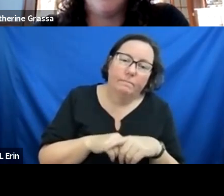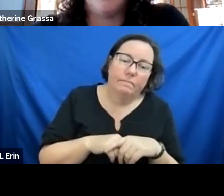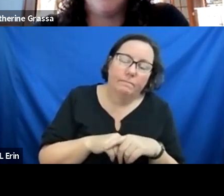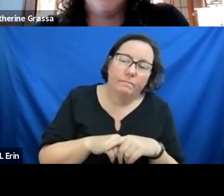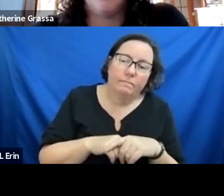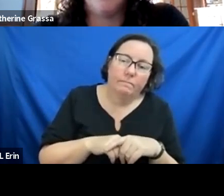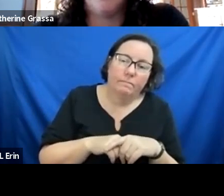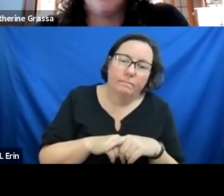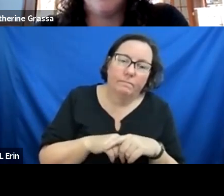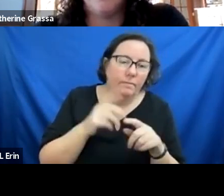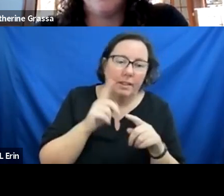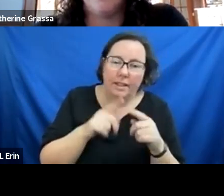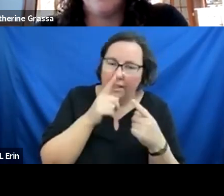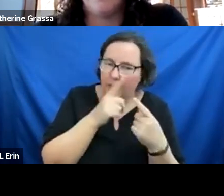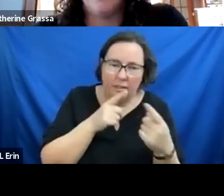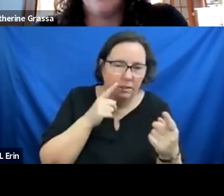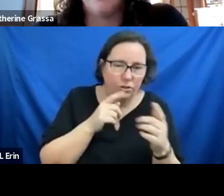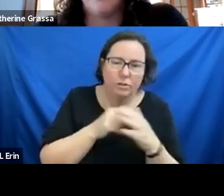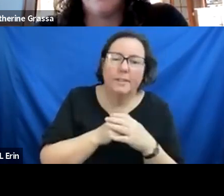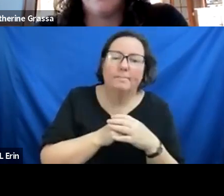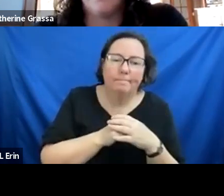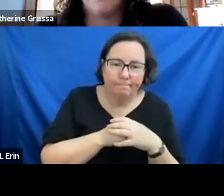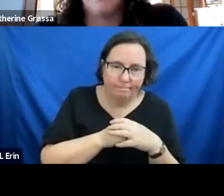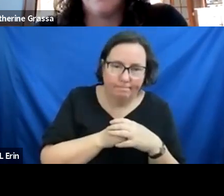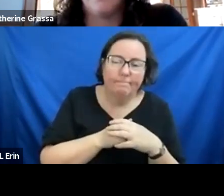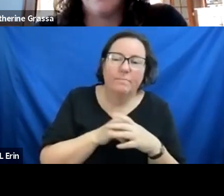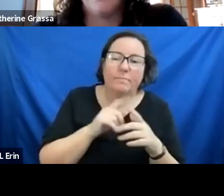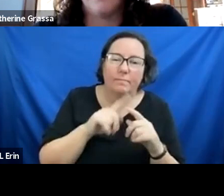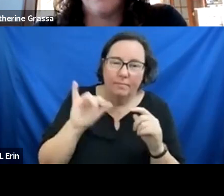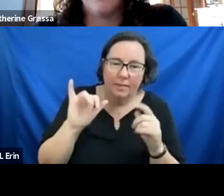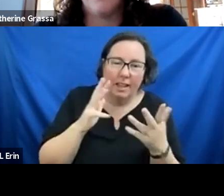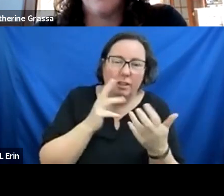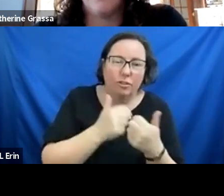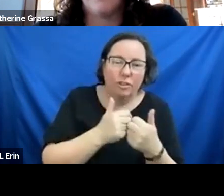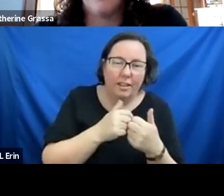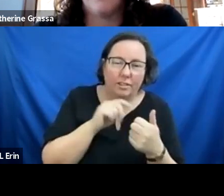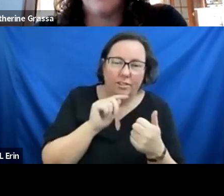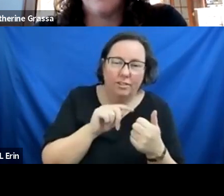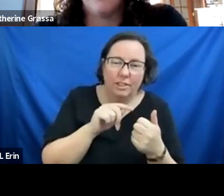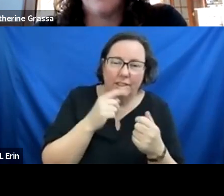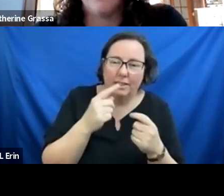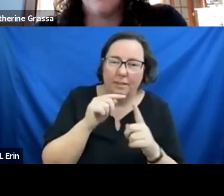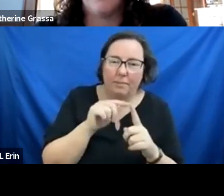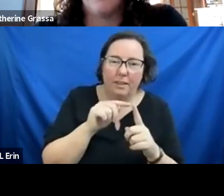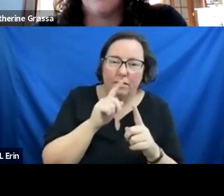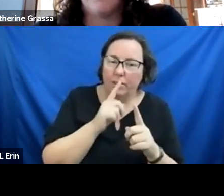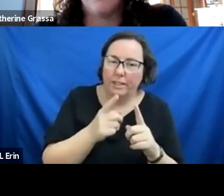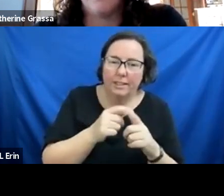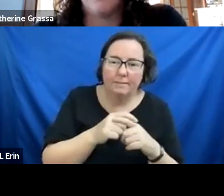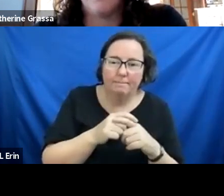I can't disagree with you, but that challenge is something that